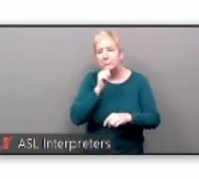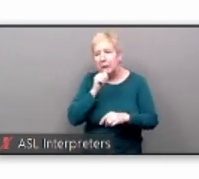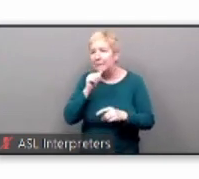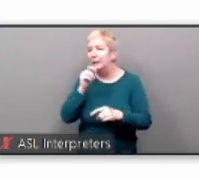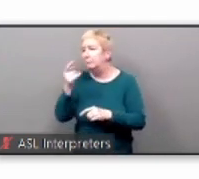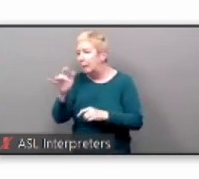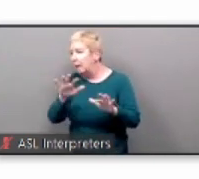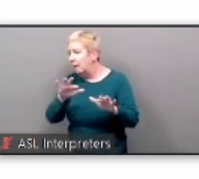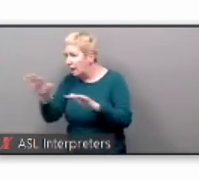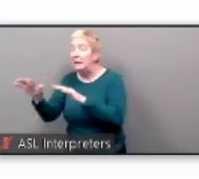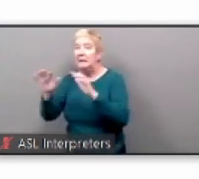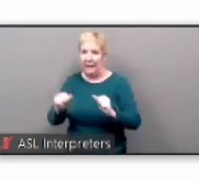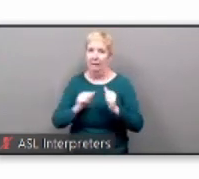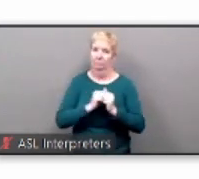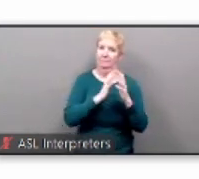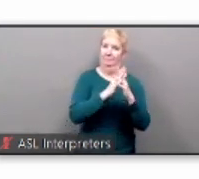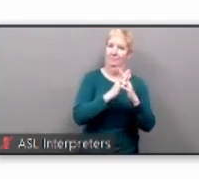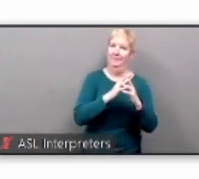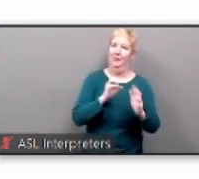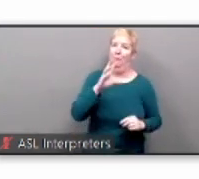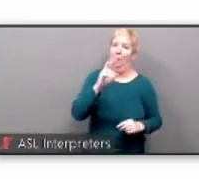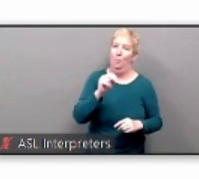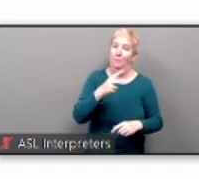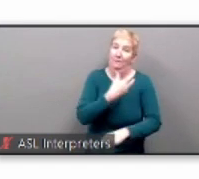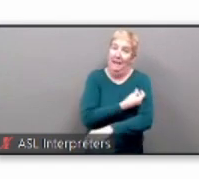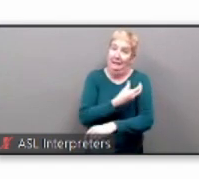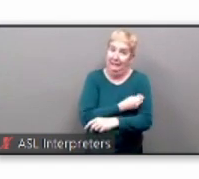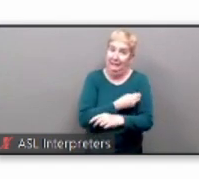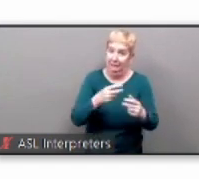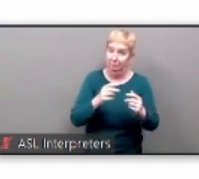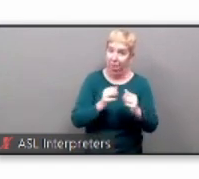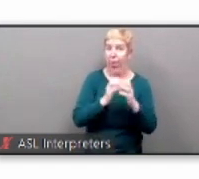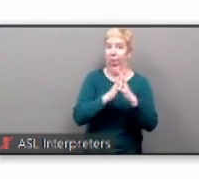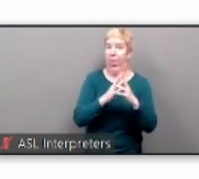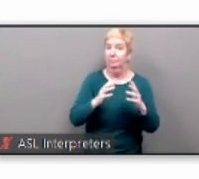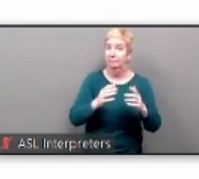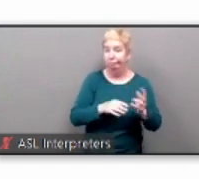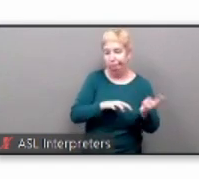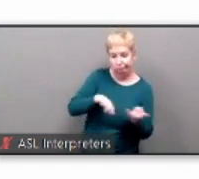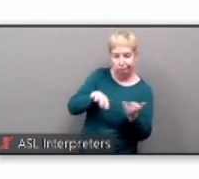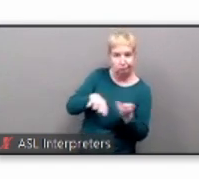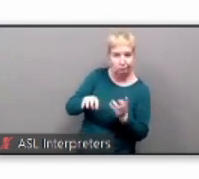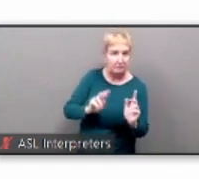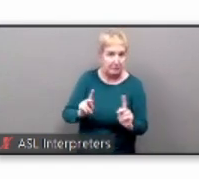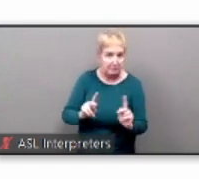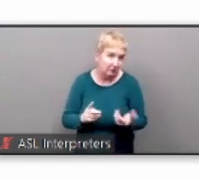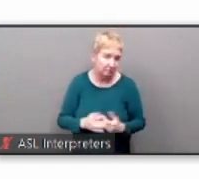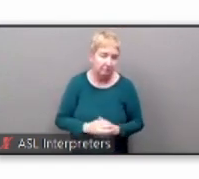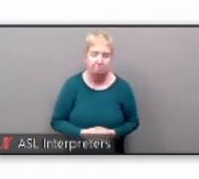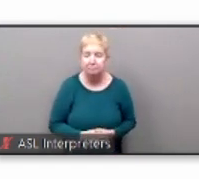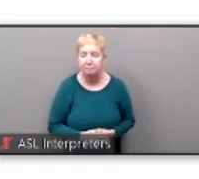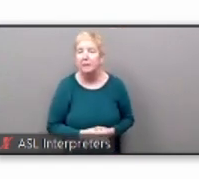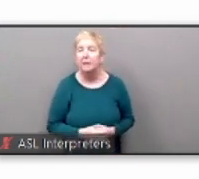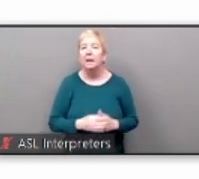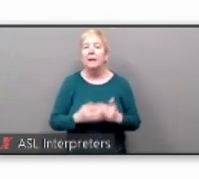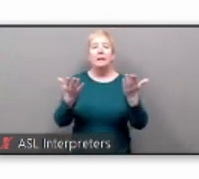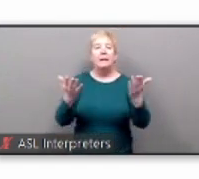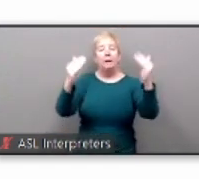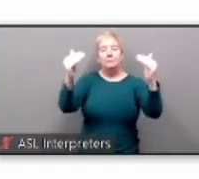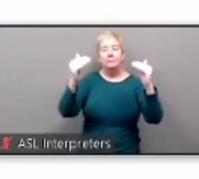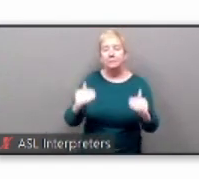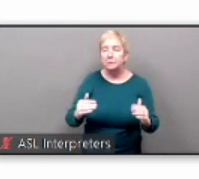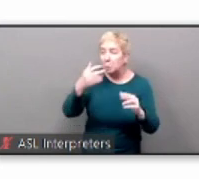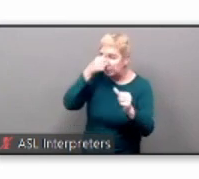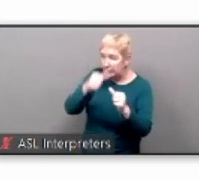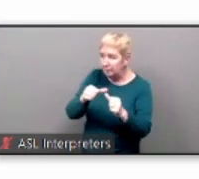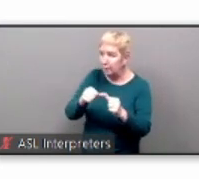great response, but we want to see it continue. Next slide. Keep in mind that we have